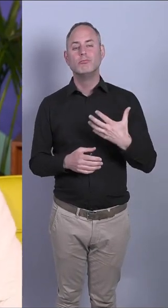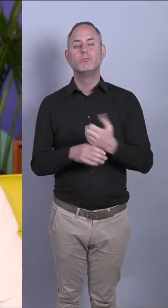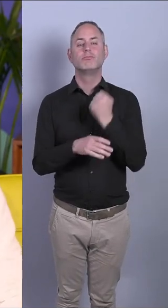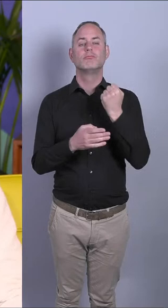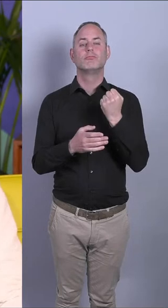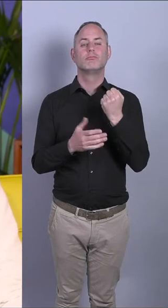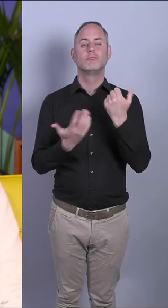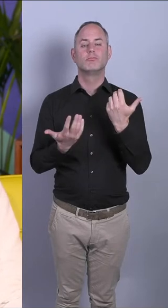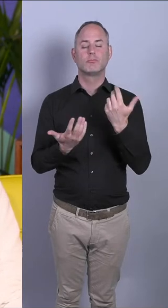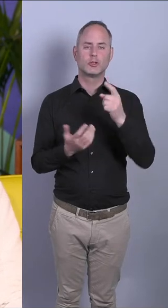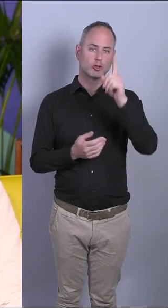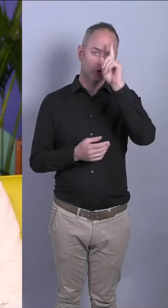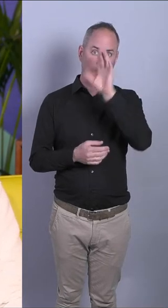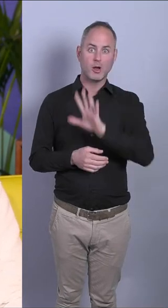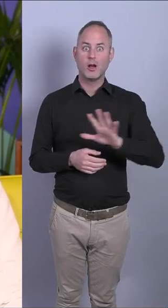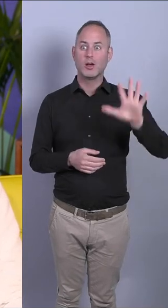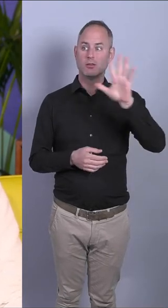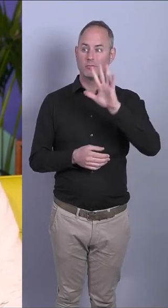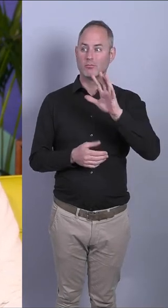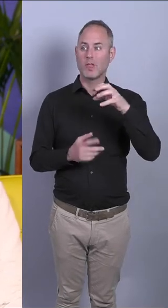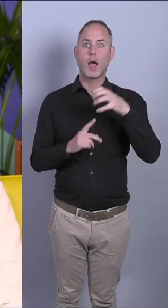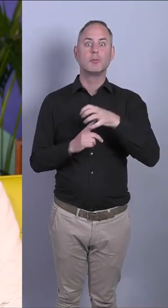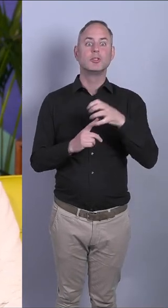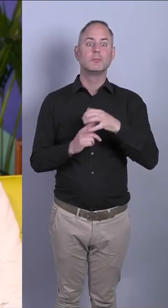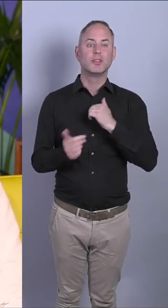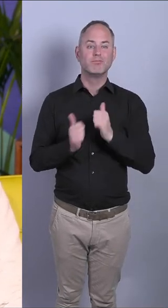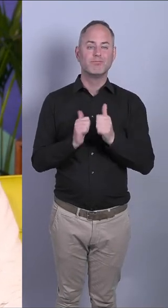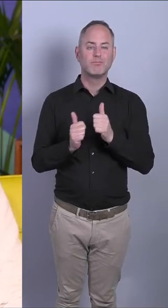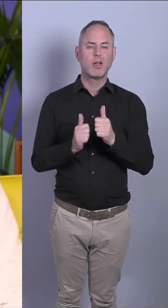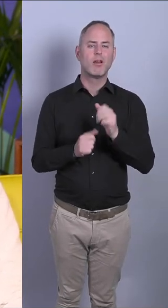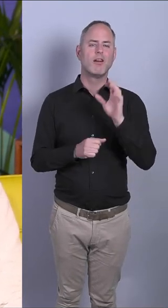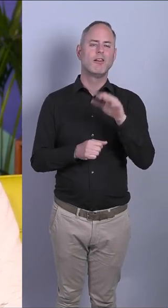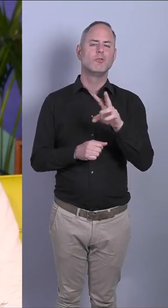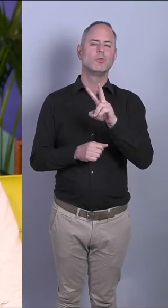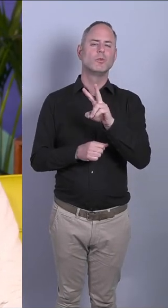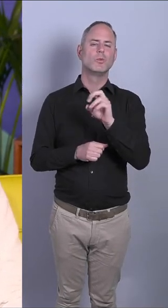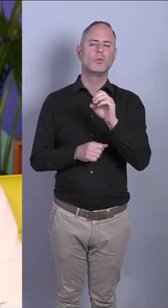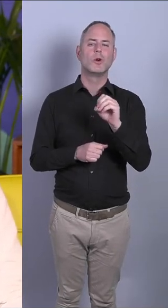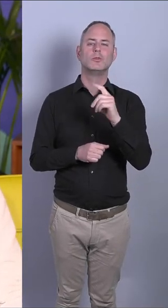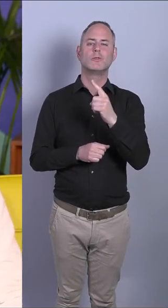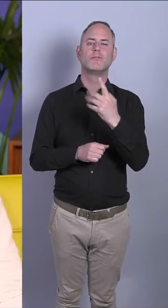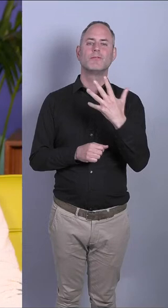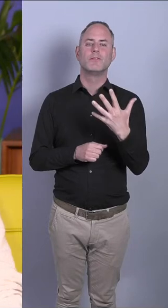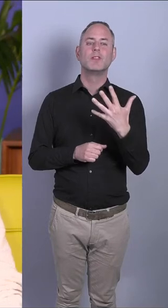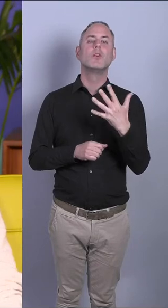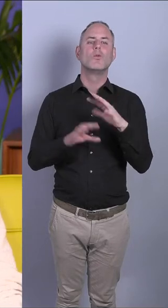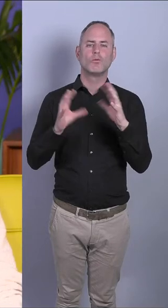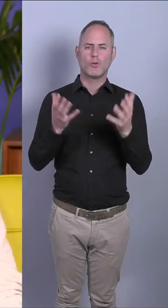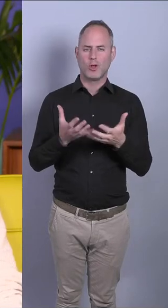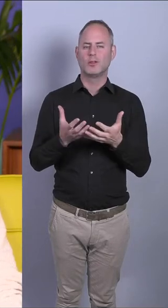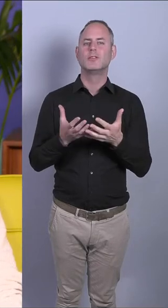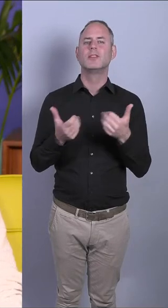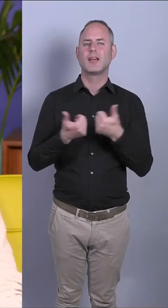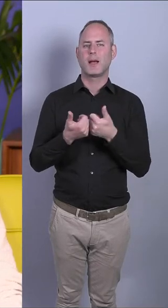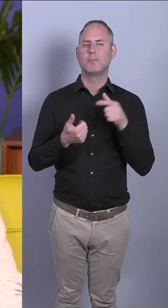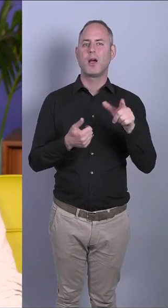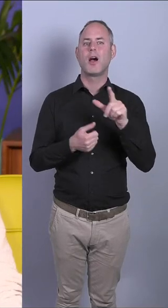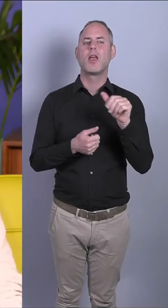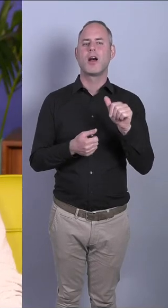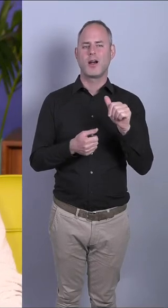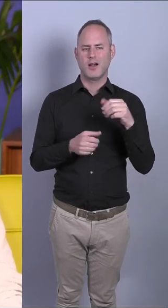my biggest success was winning the German Championship and the participation in 2015 at the World